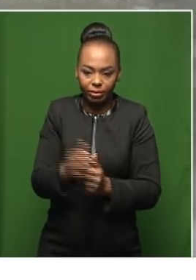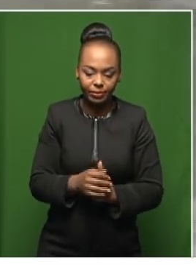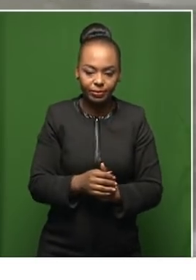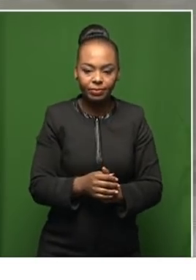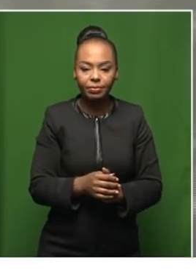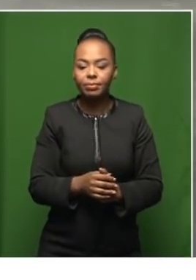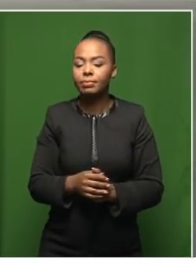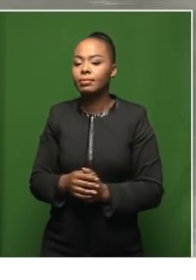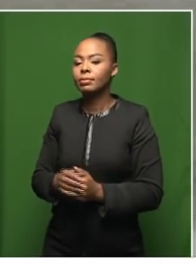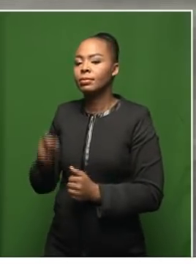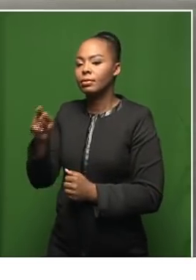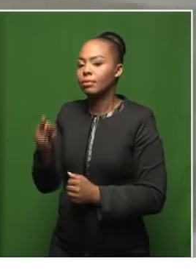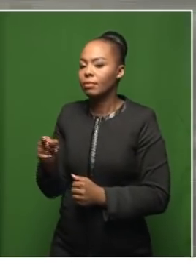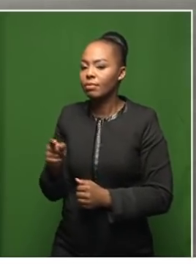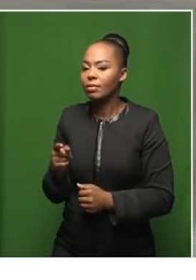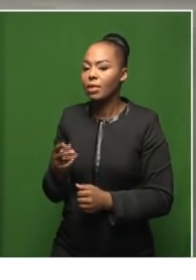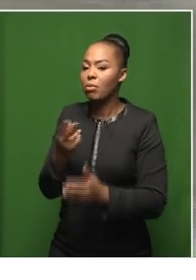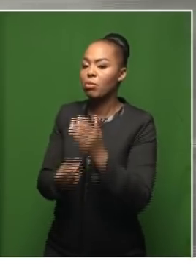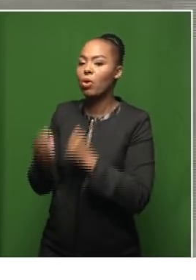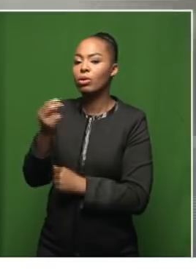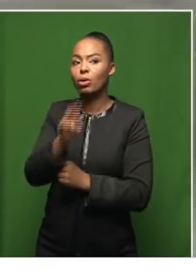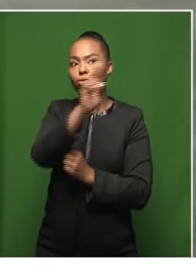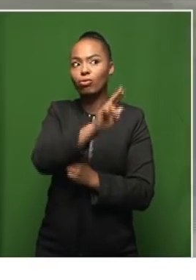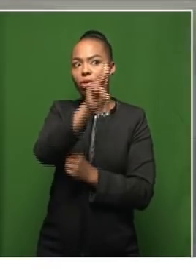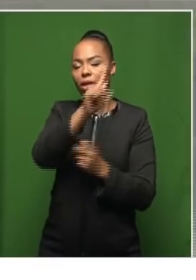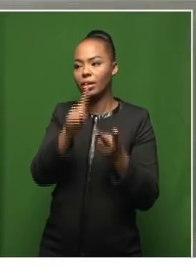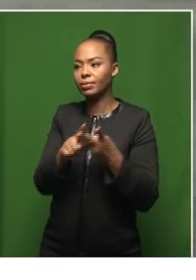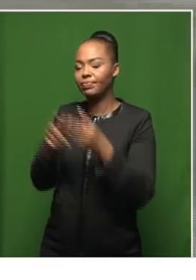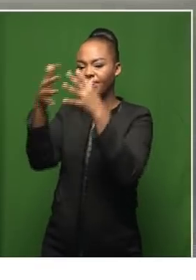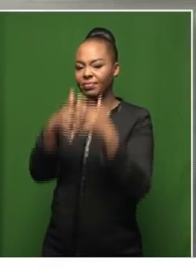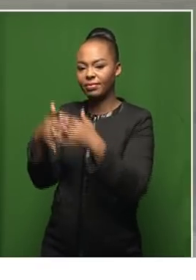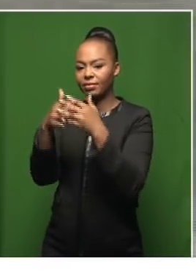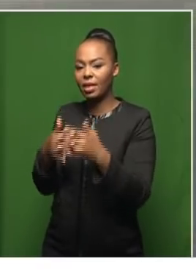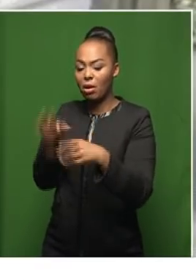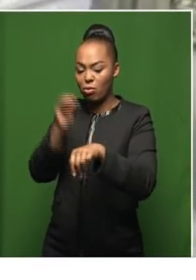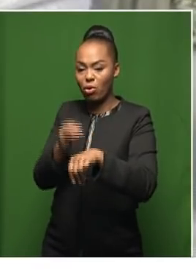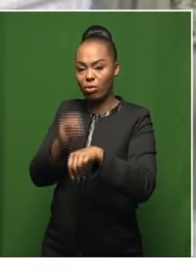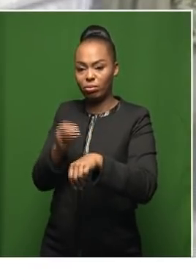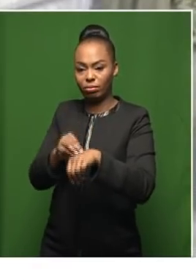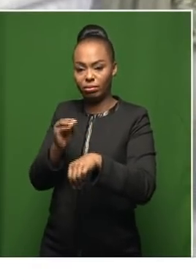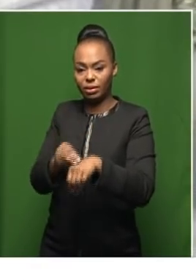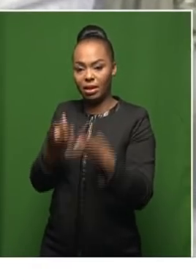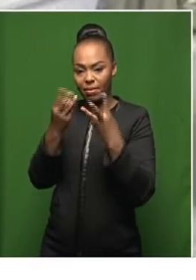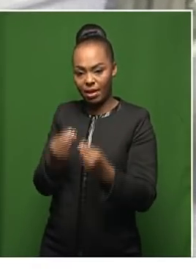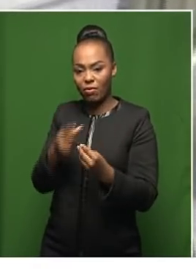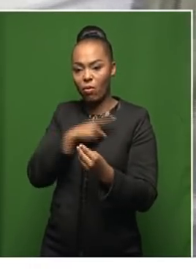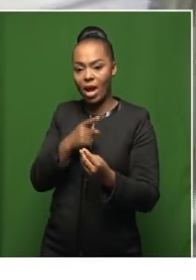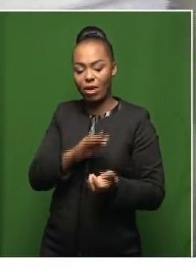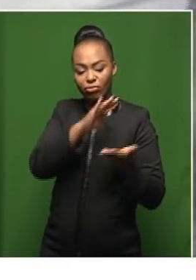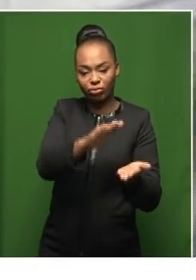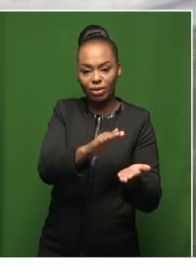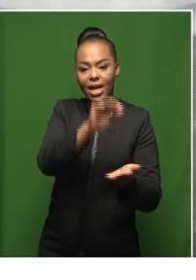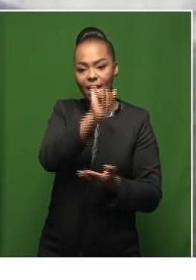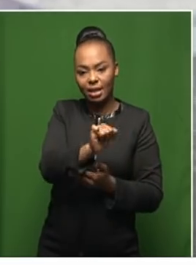run into the same problems both the United Kingdom and the United States are running into right now with A, the distribution, and